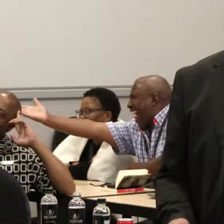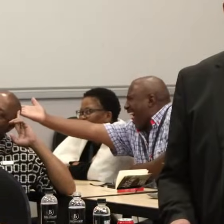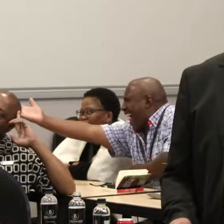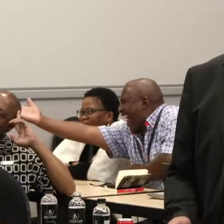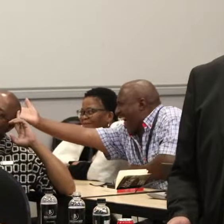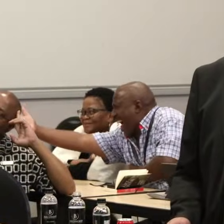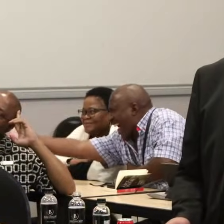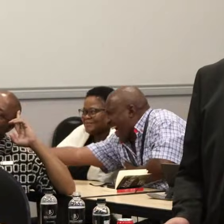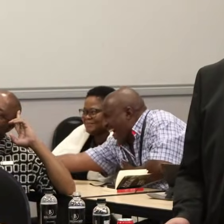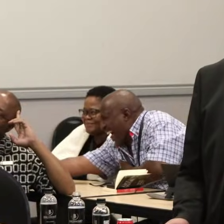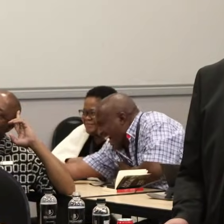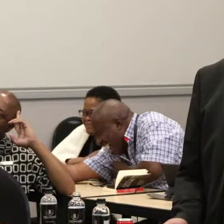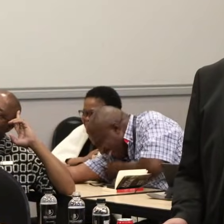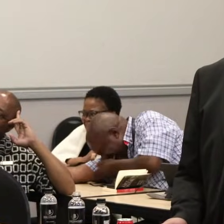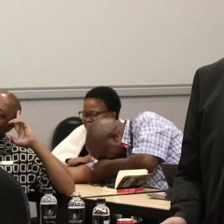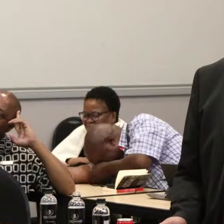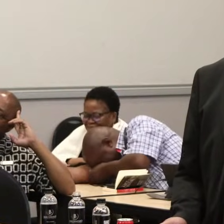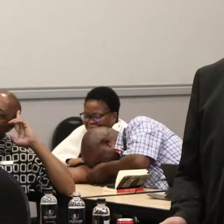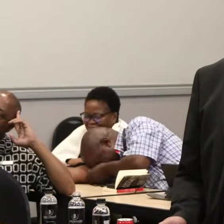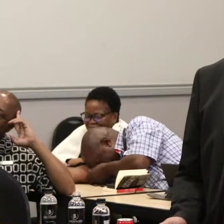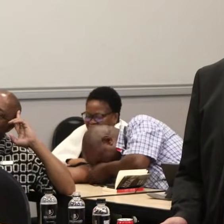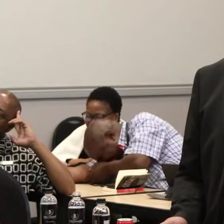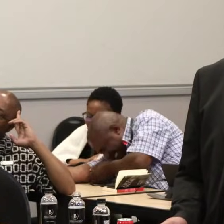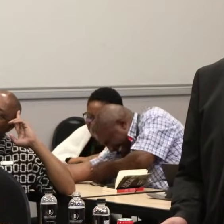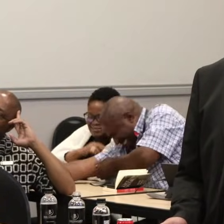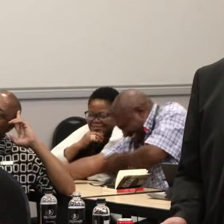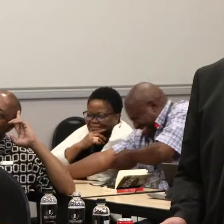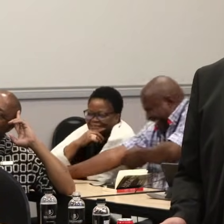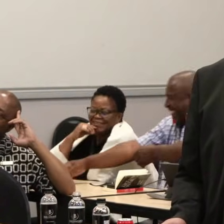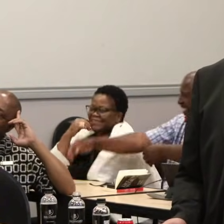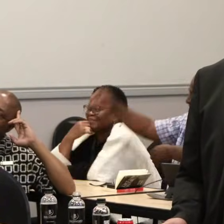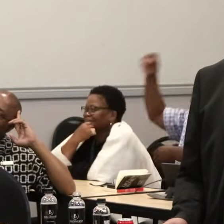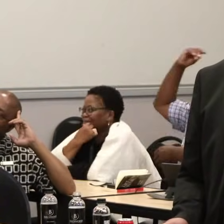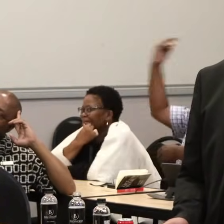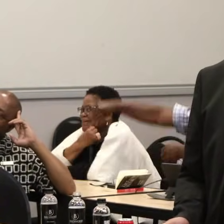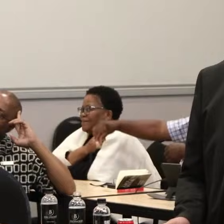Yes, annually. Yeah. But I mean, yeah.